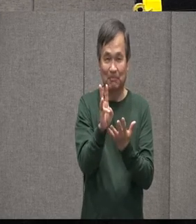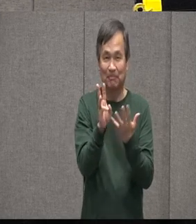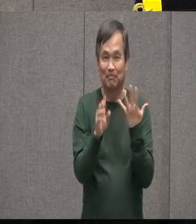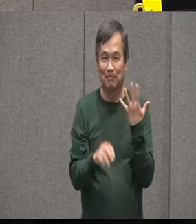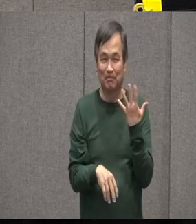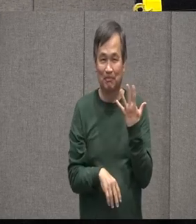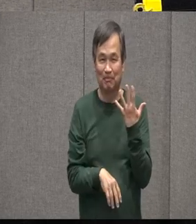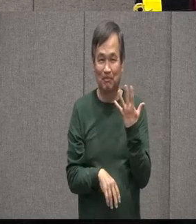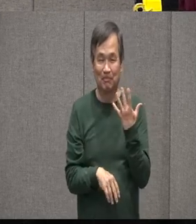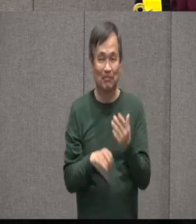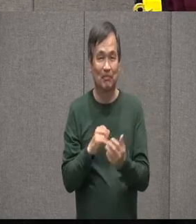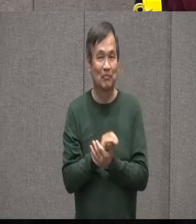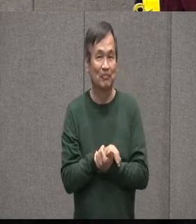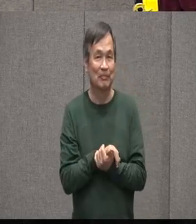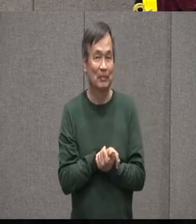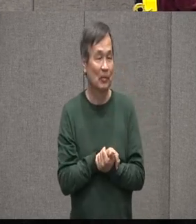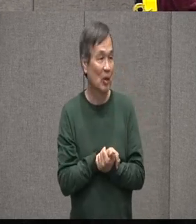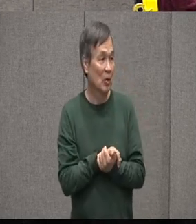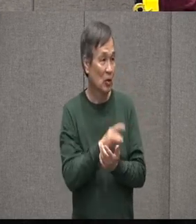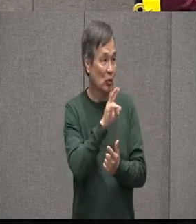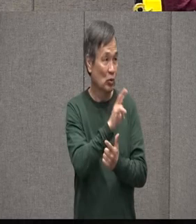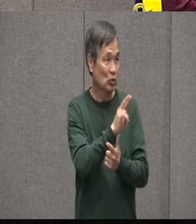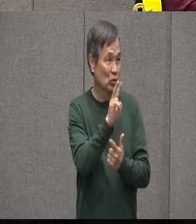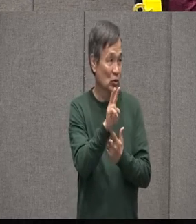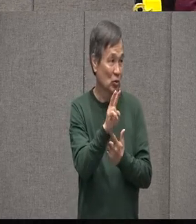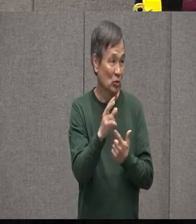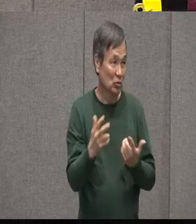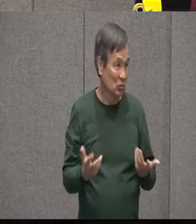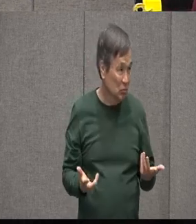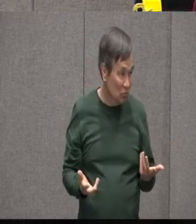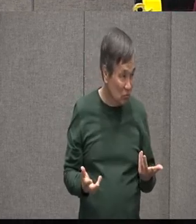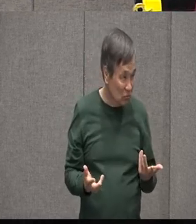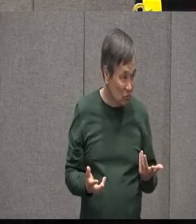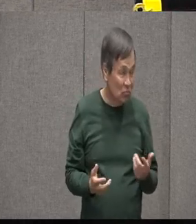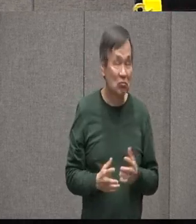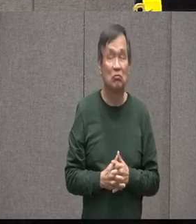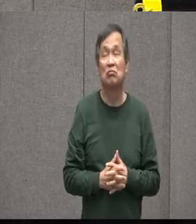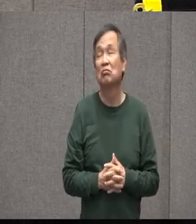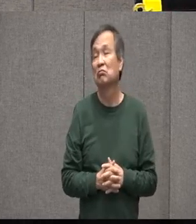Well, you could save your twos. I could save my twos. Let's see?